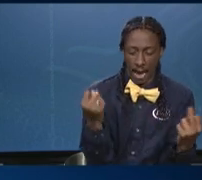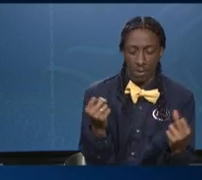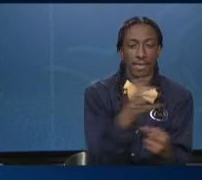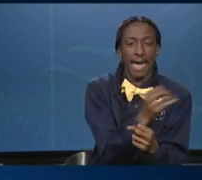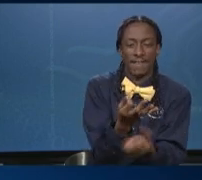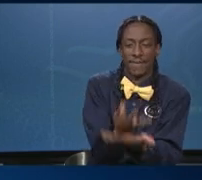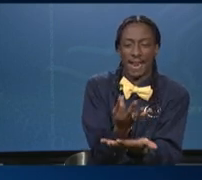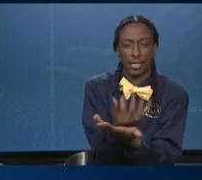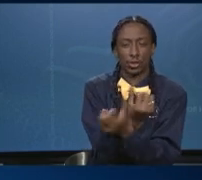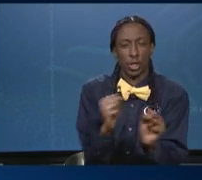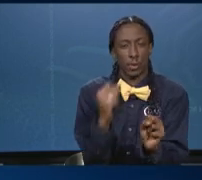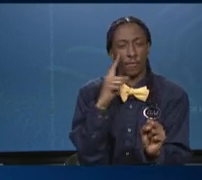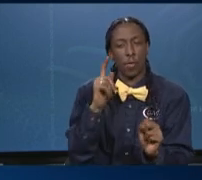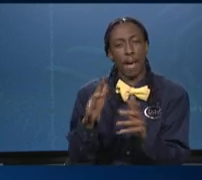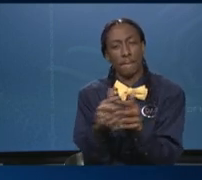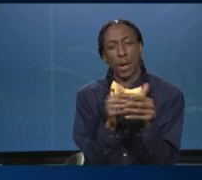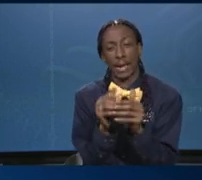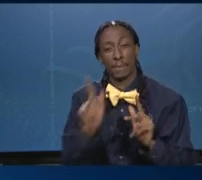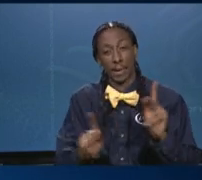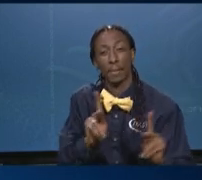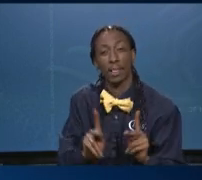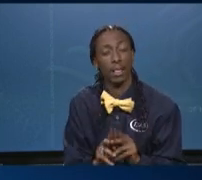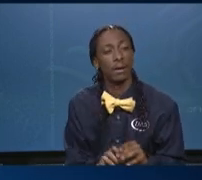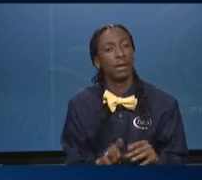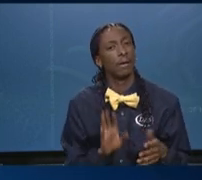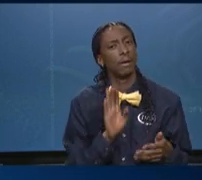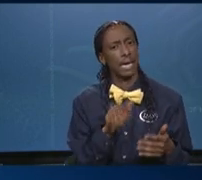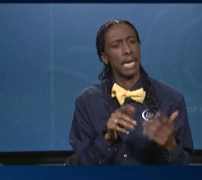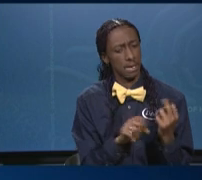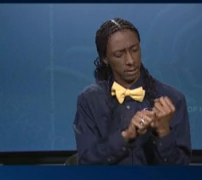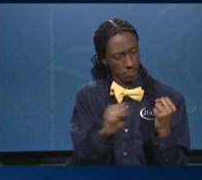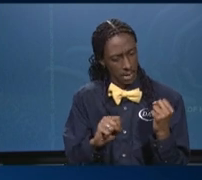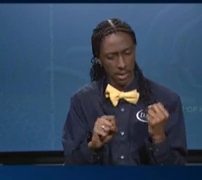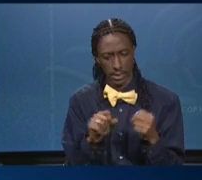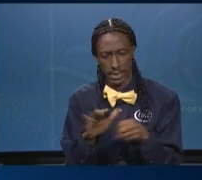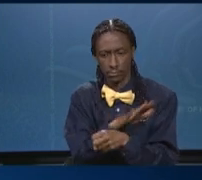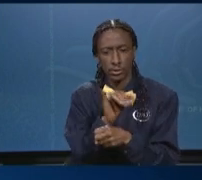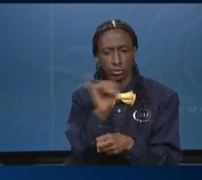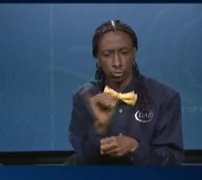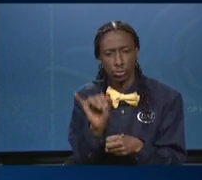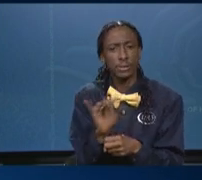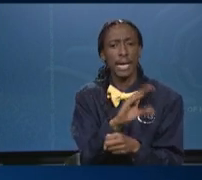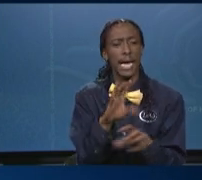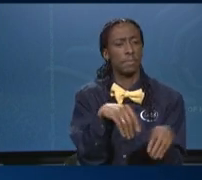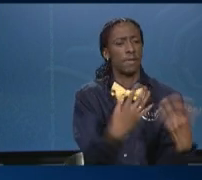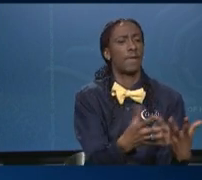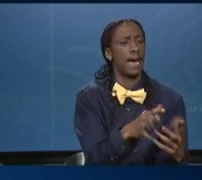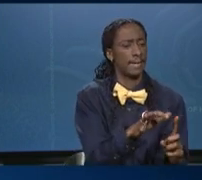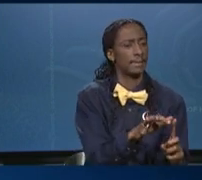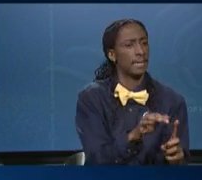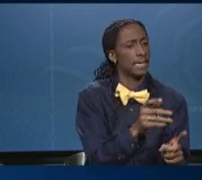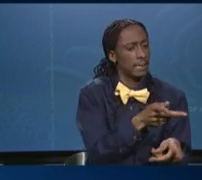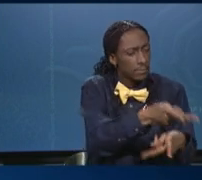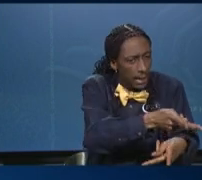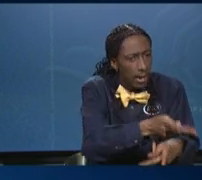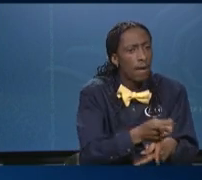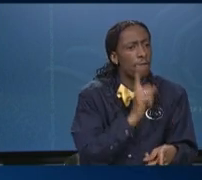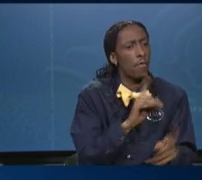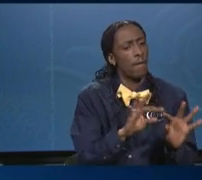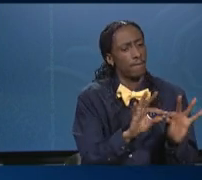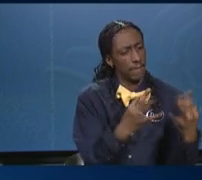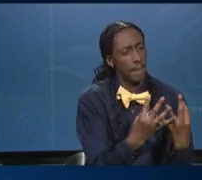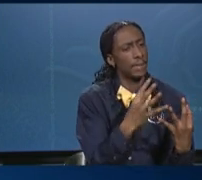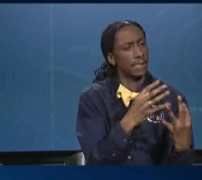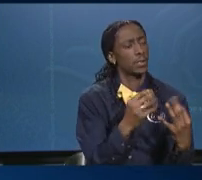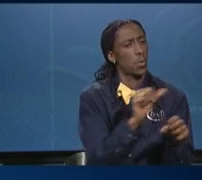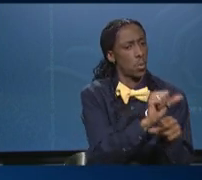people of this nation. Not only did it expand coverage and provide special assistance to poor and working families, it also put in